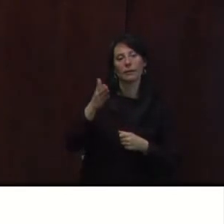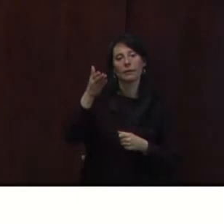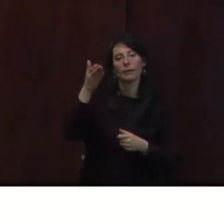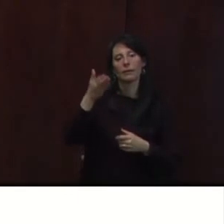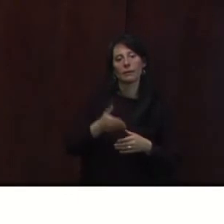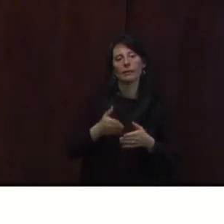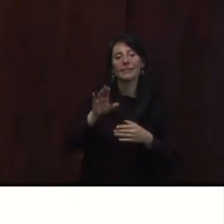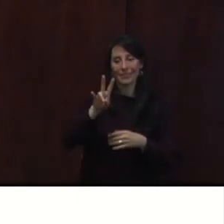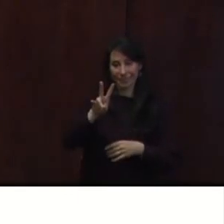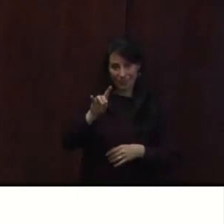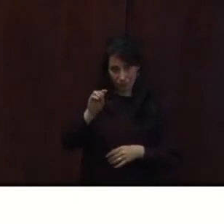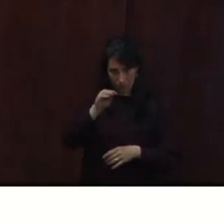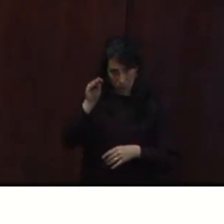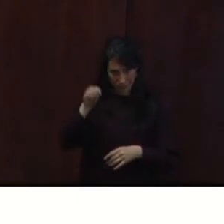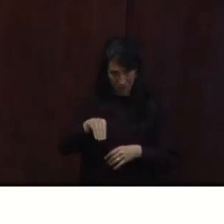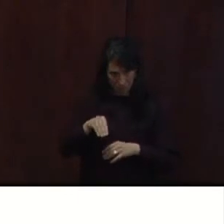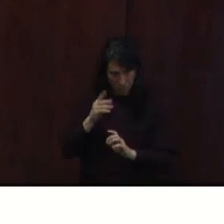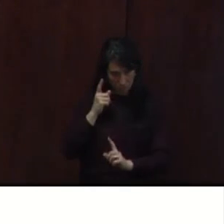put through